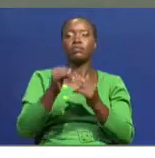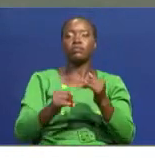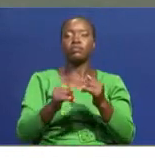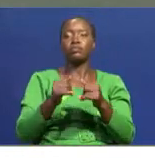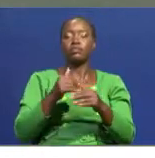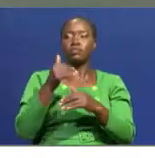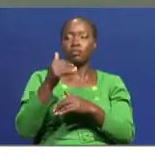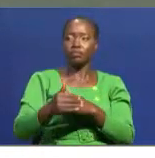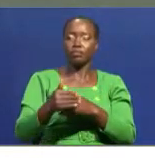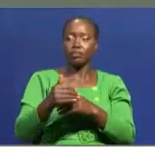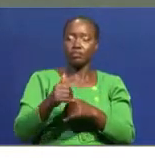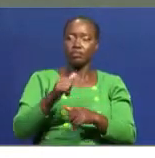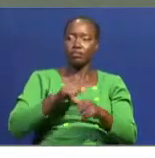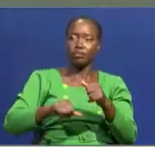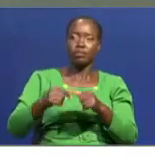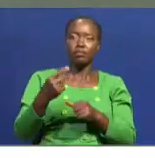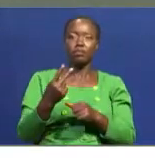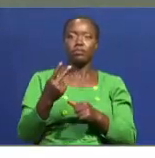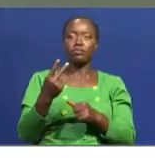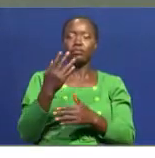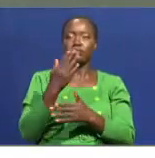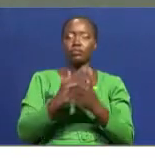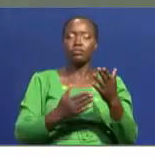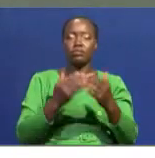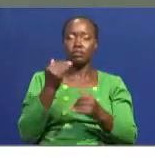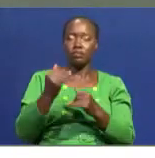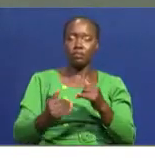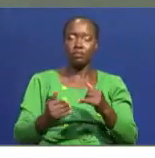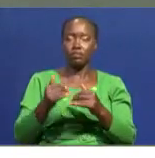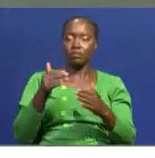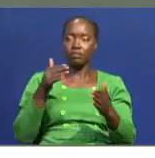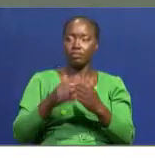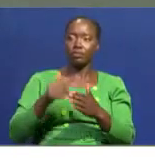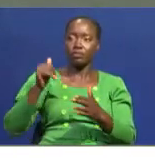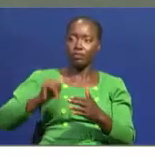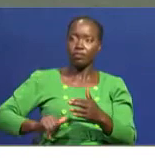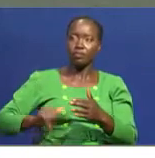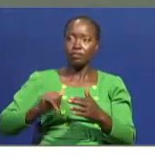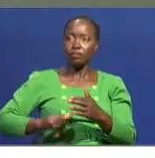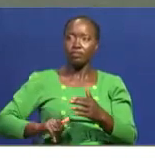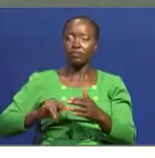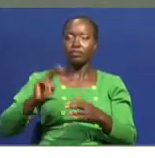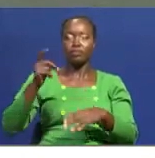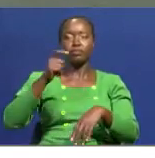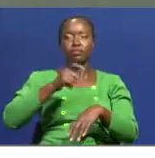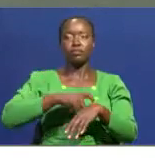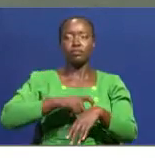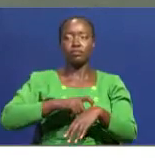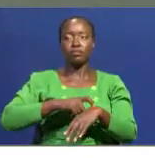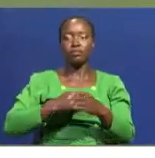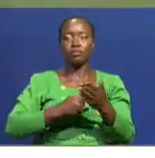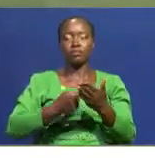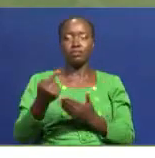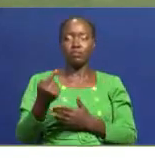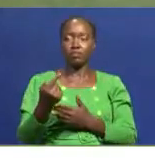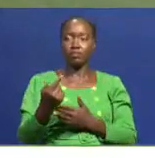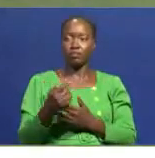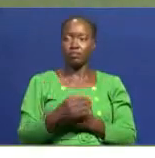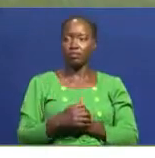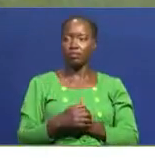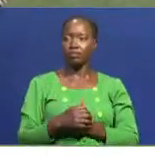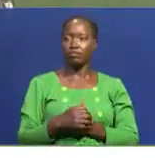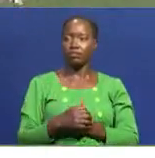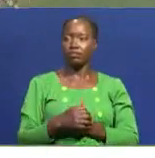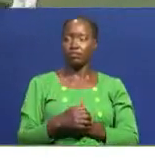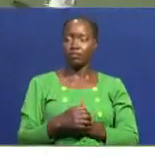second leg of their semi-final clash against Algeria's Ousma was called off for the second time in a week.